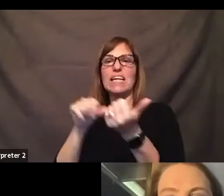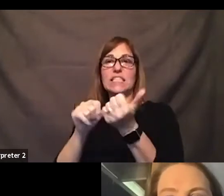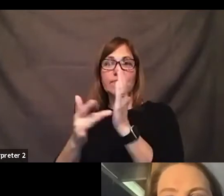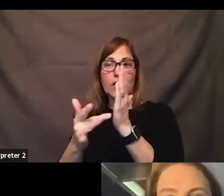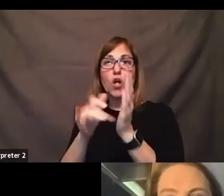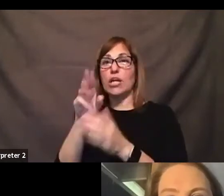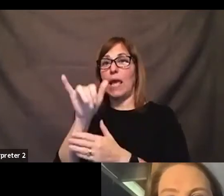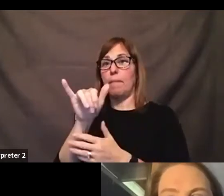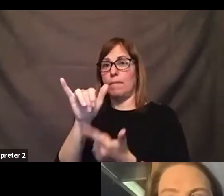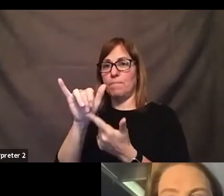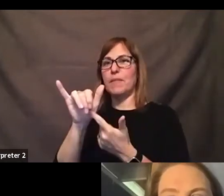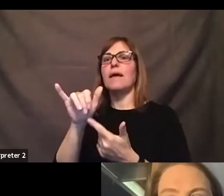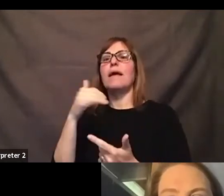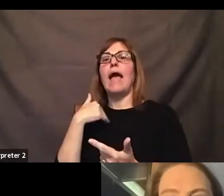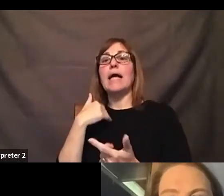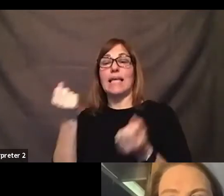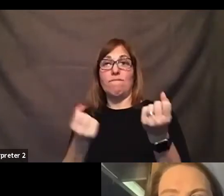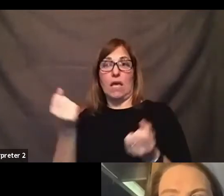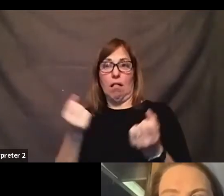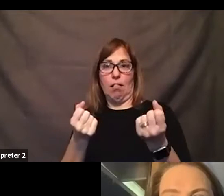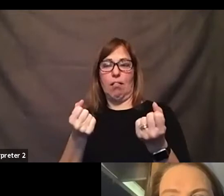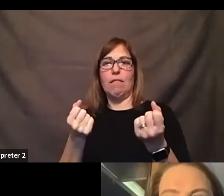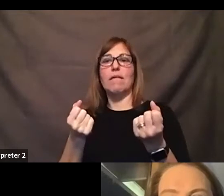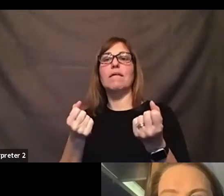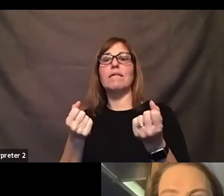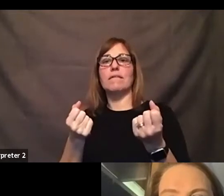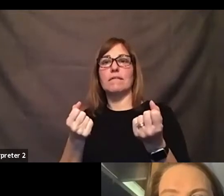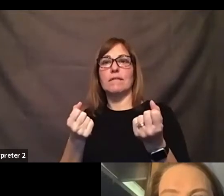a vehicle